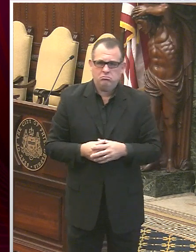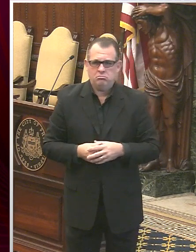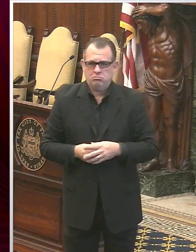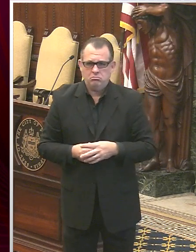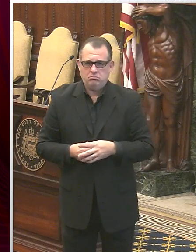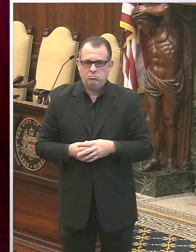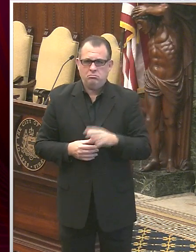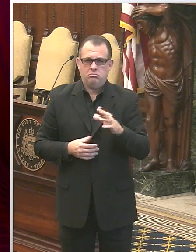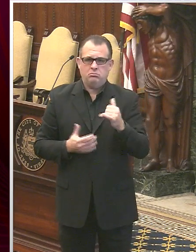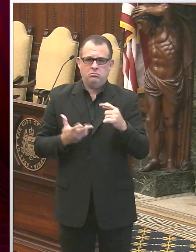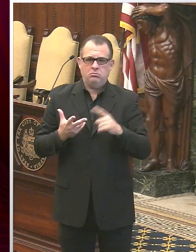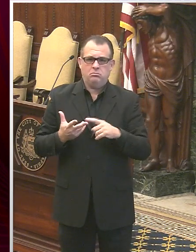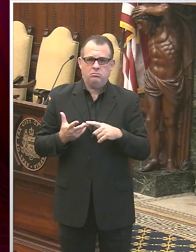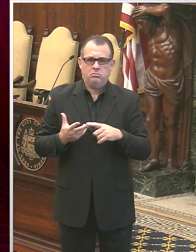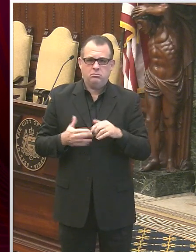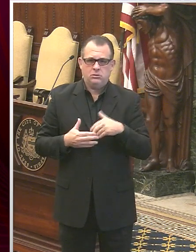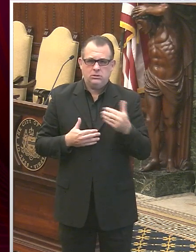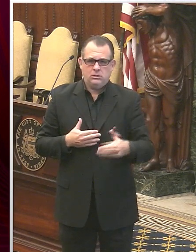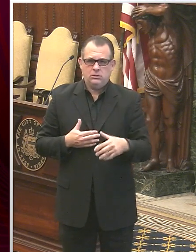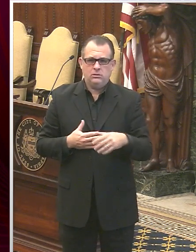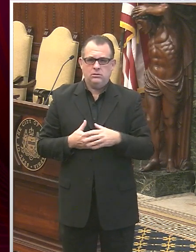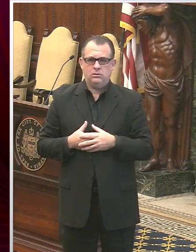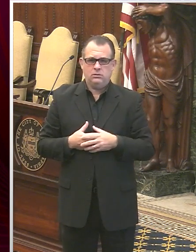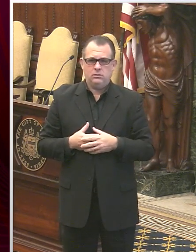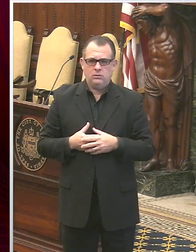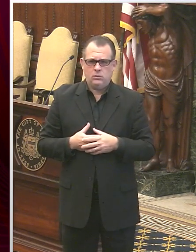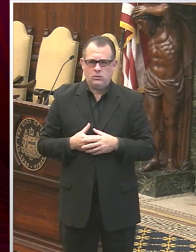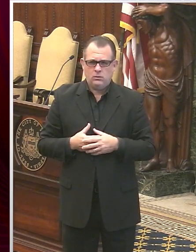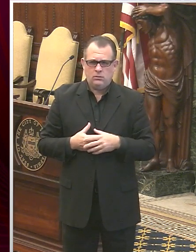now to Alan Yu, WHYY.